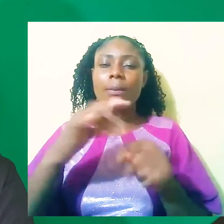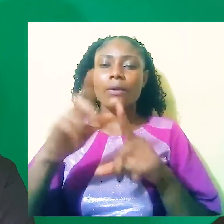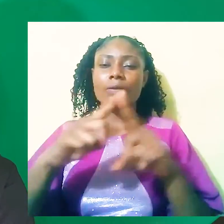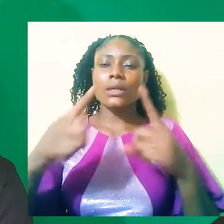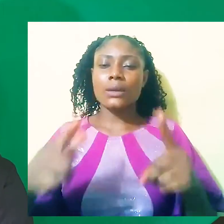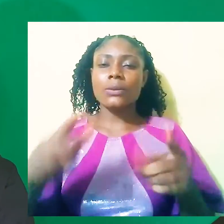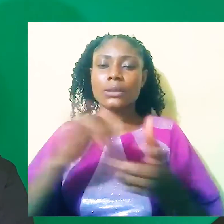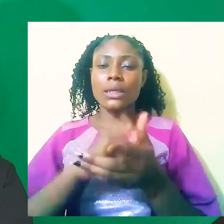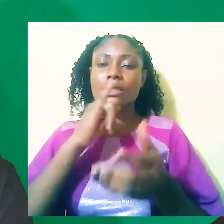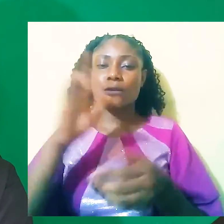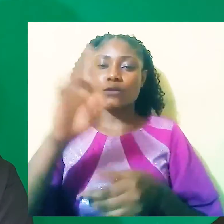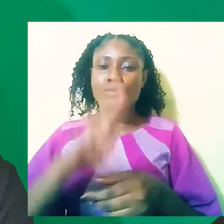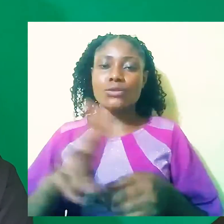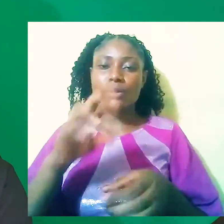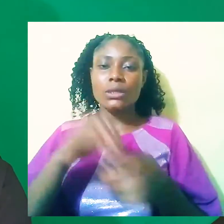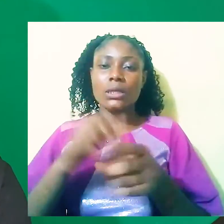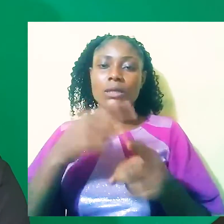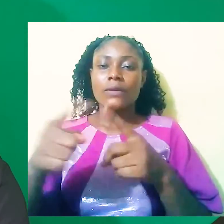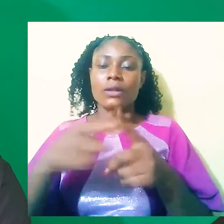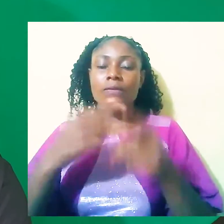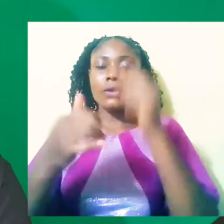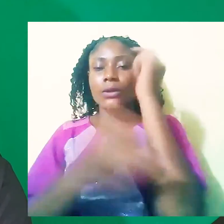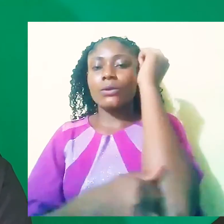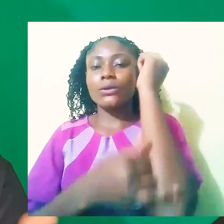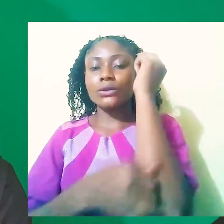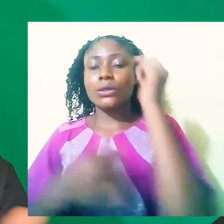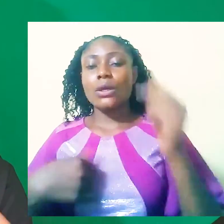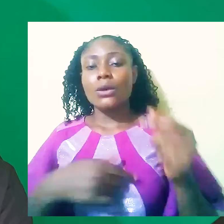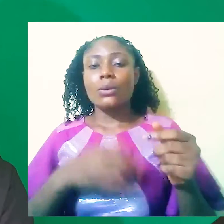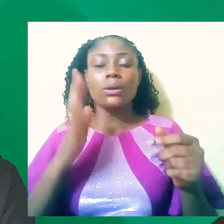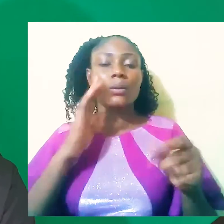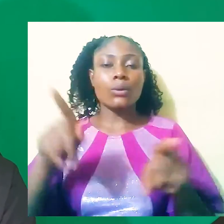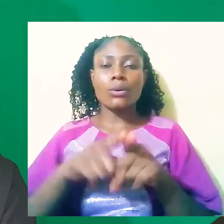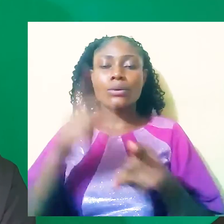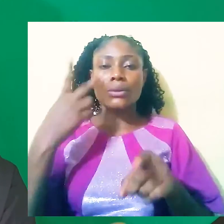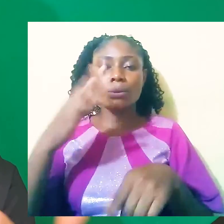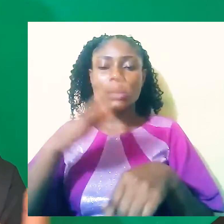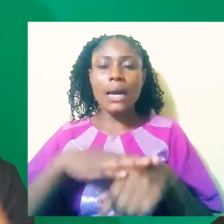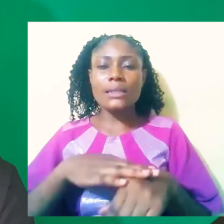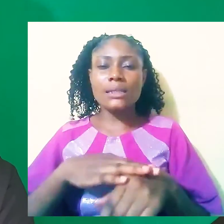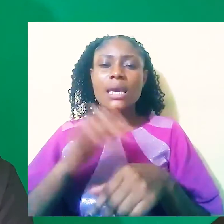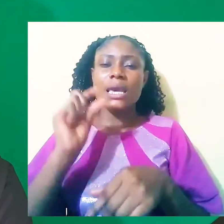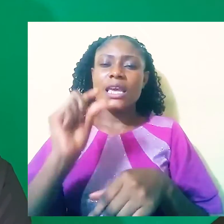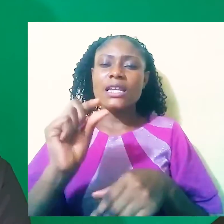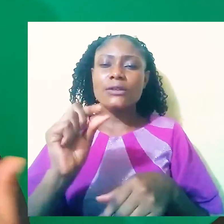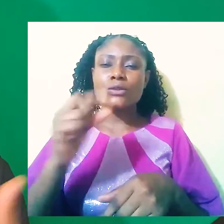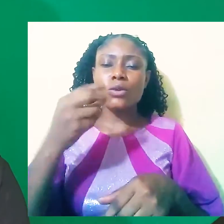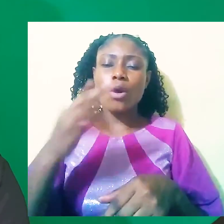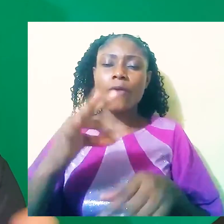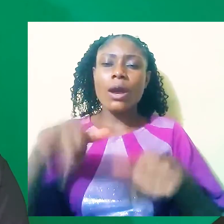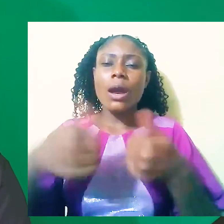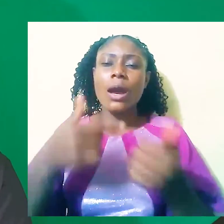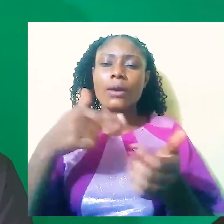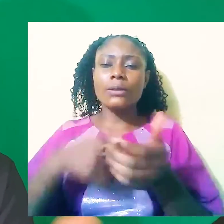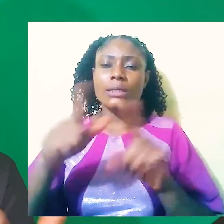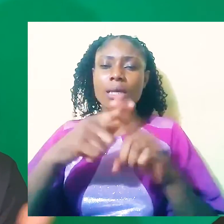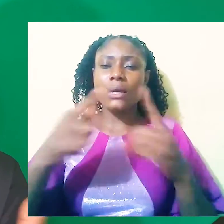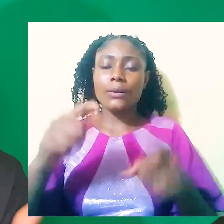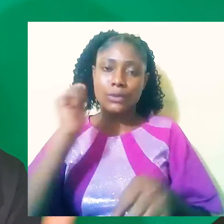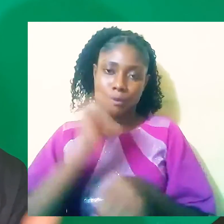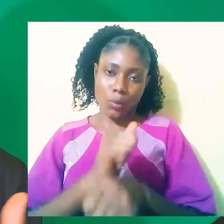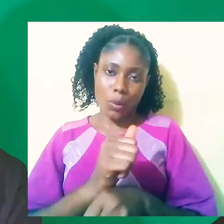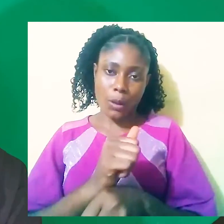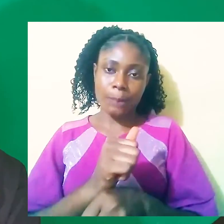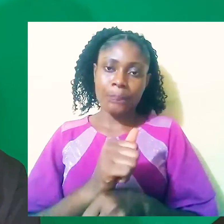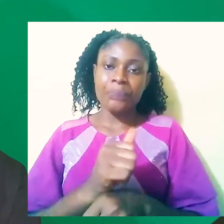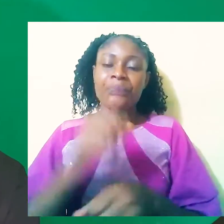look at the varieties of sign languages that are in use in different countries. And we are going to be looking